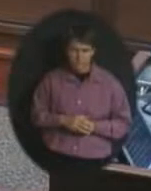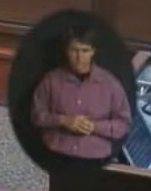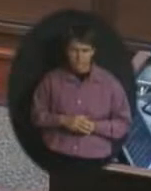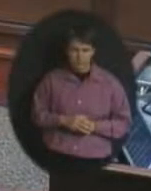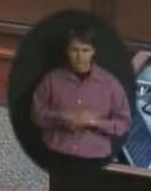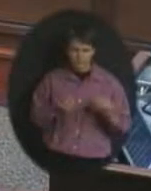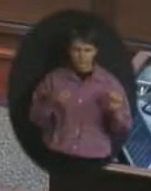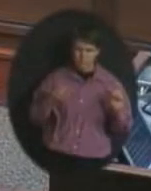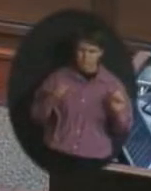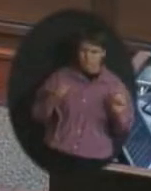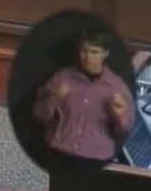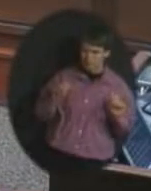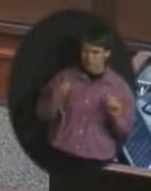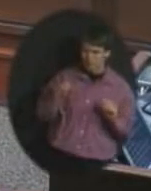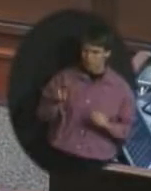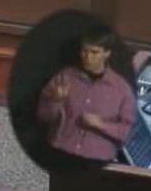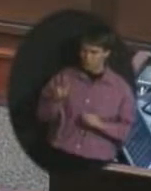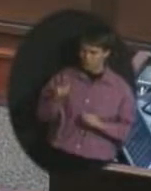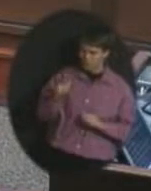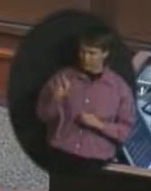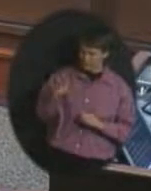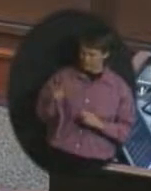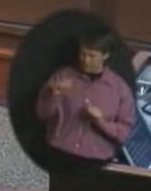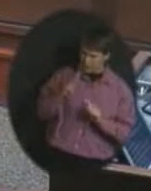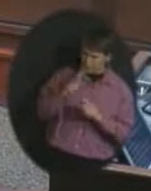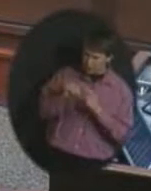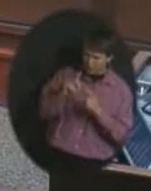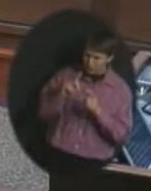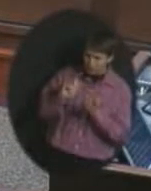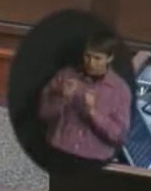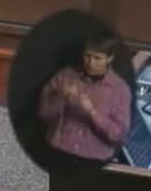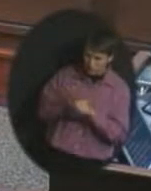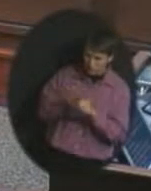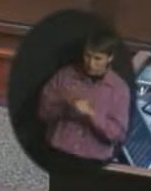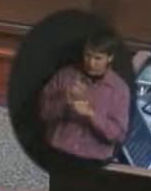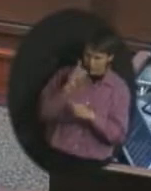Can you speak a little bit about the change of the location for the Head Start program?